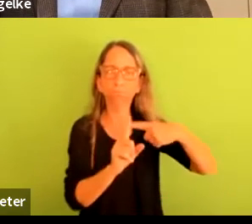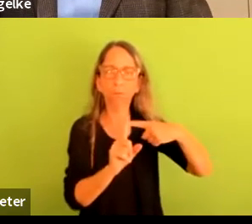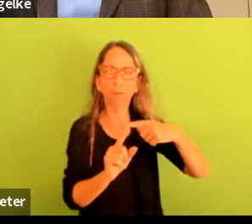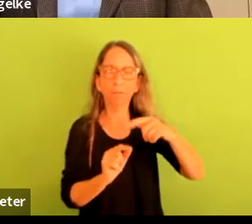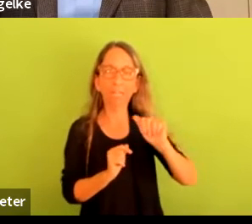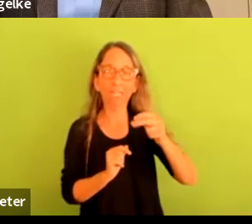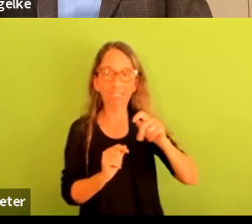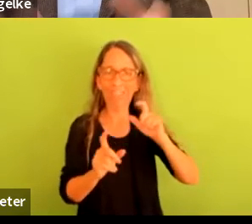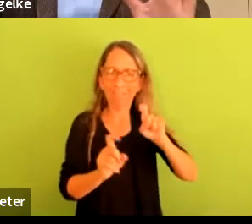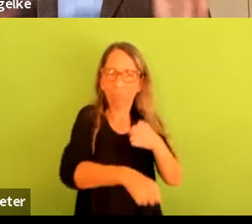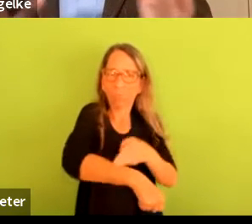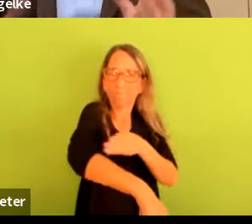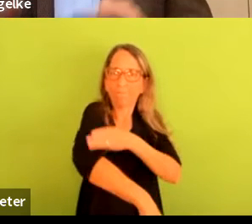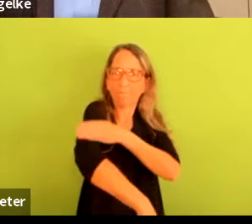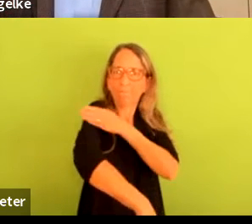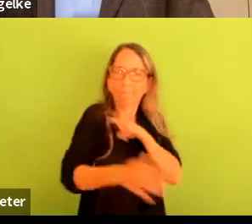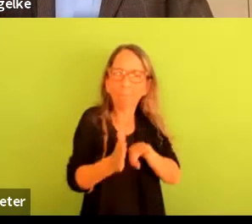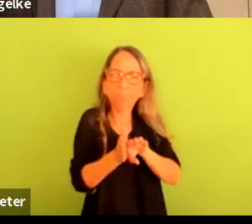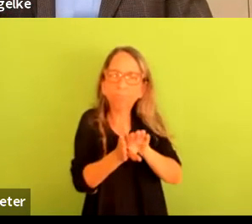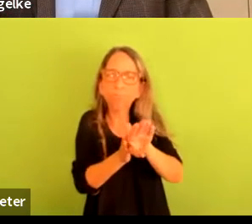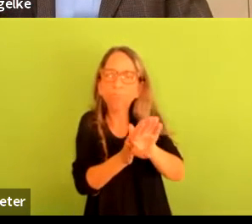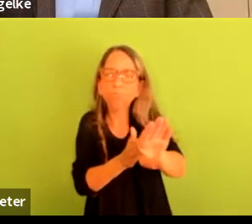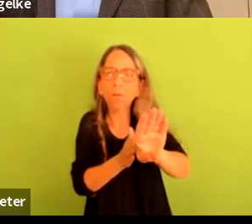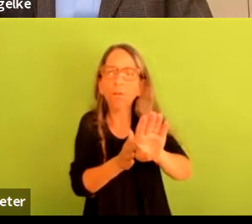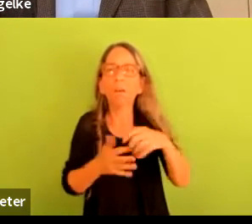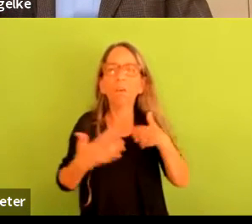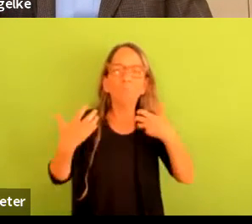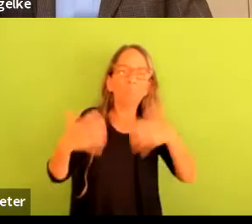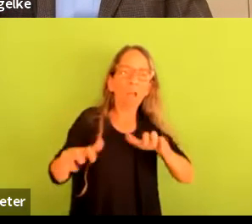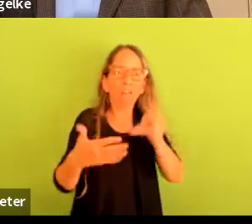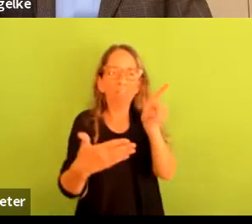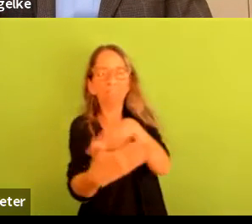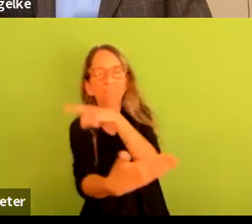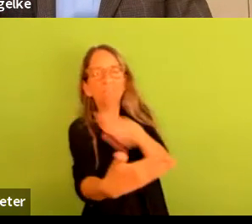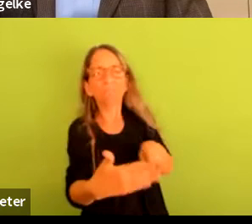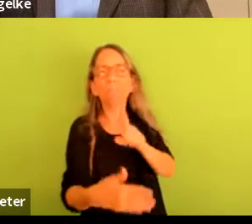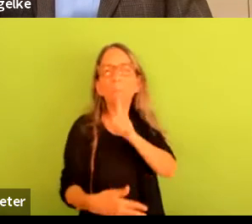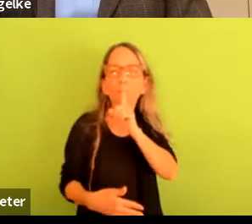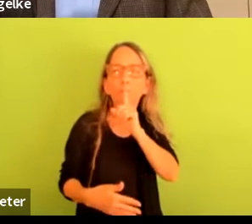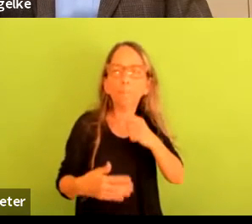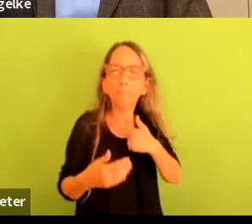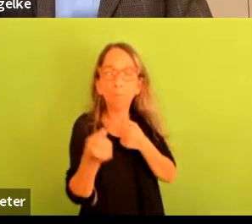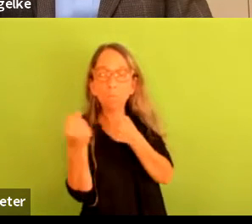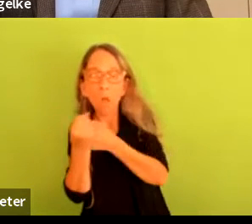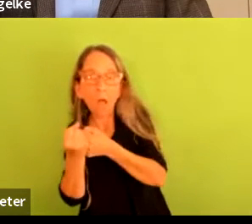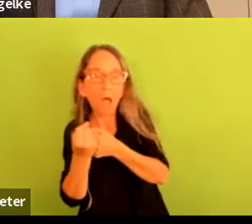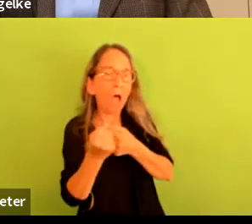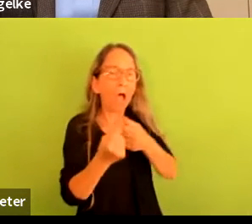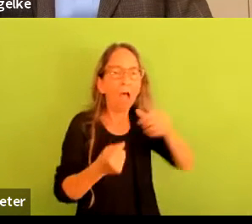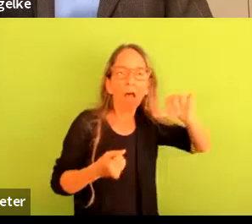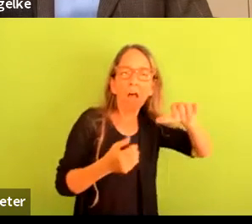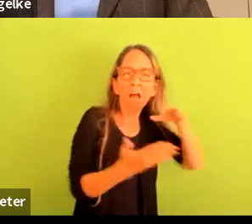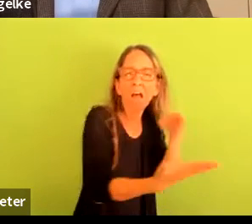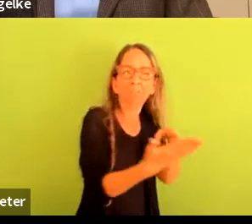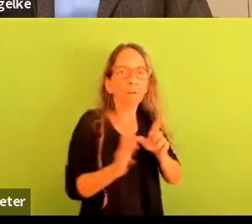want to come down harshly for or against. I think there are pros and cons, and on both sides, they're really important.